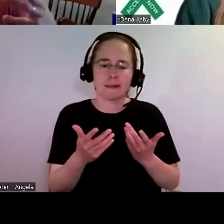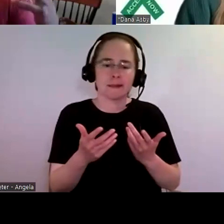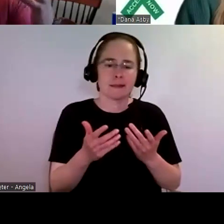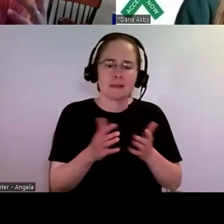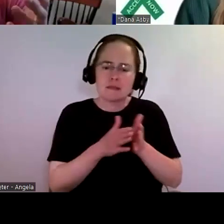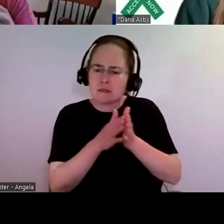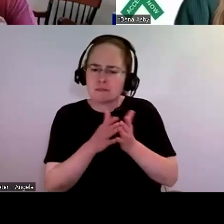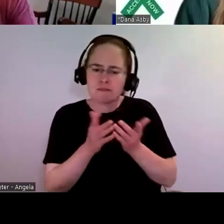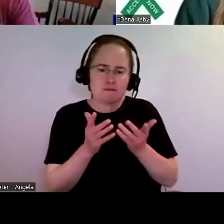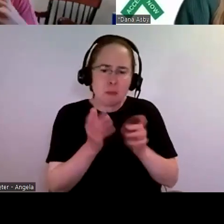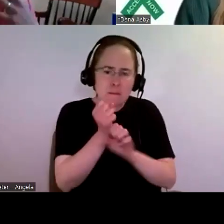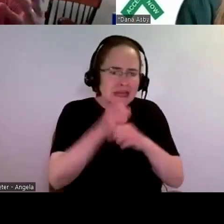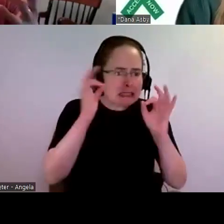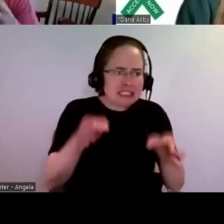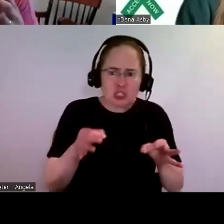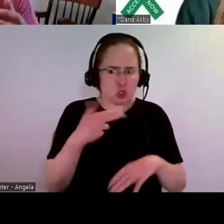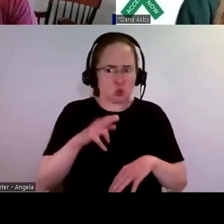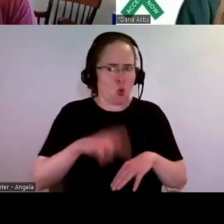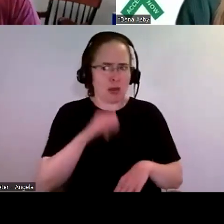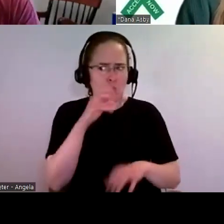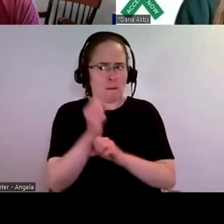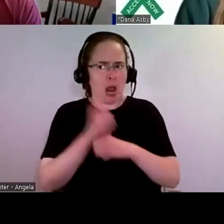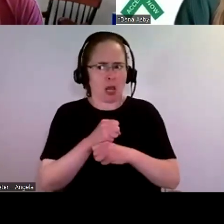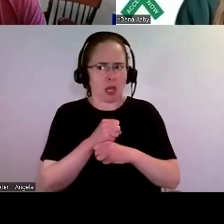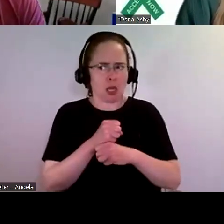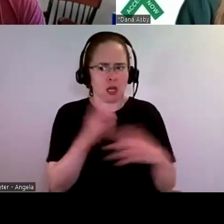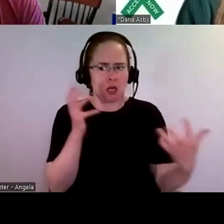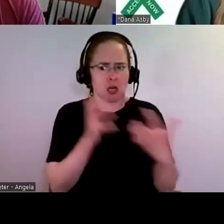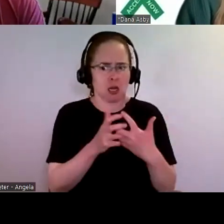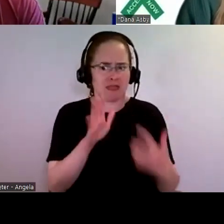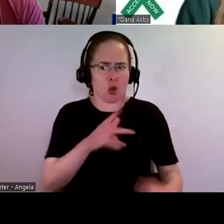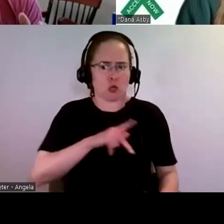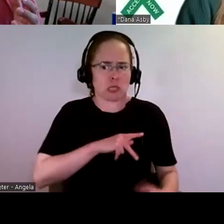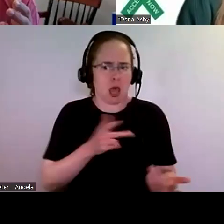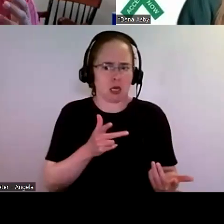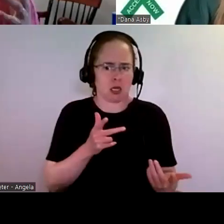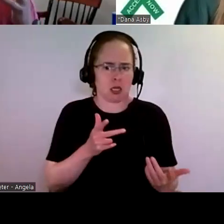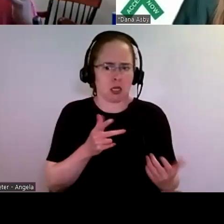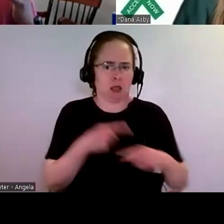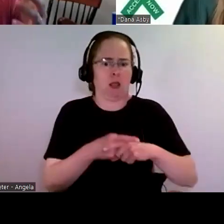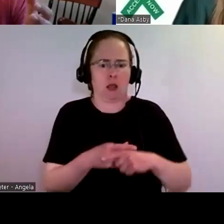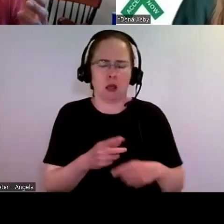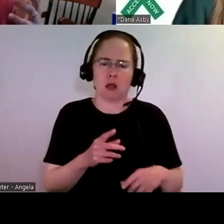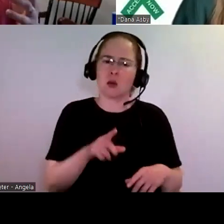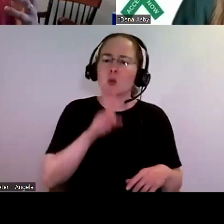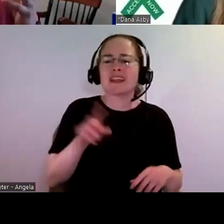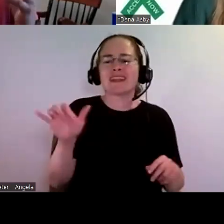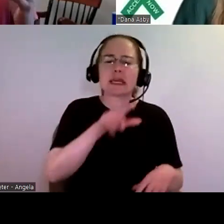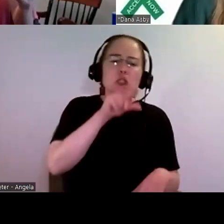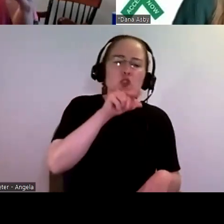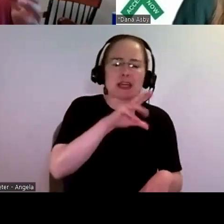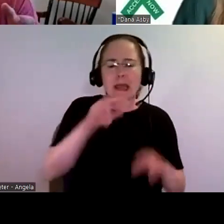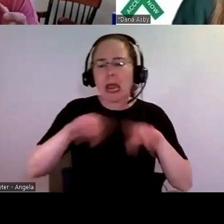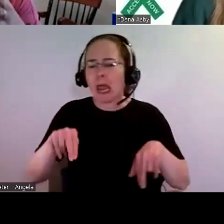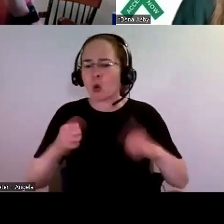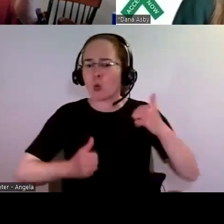make decisions that maybe wouldn't normally be in keeping with their. So anyways, it's sort of the chicken and the egg, or the